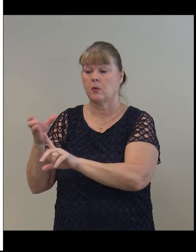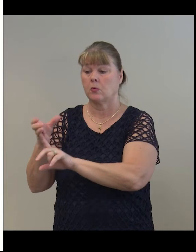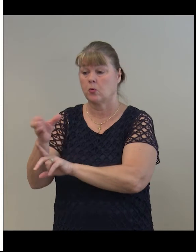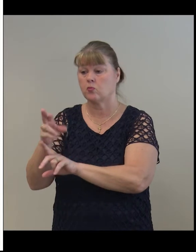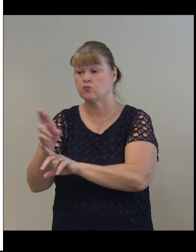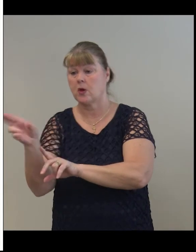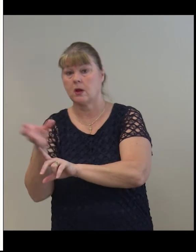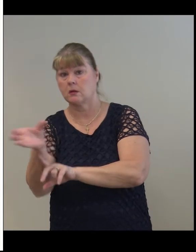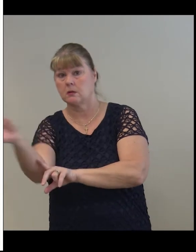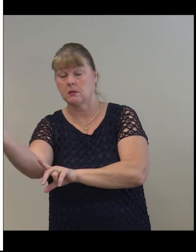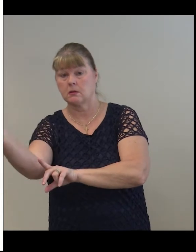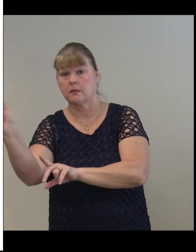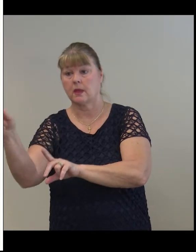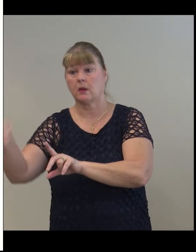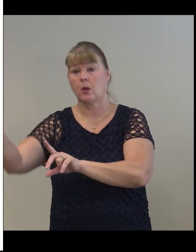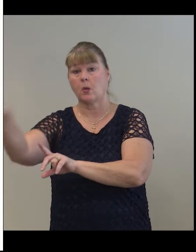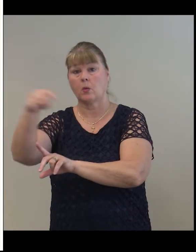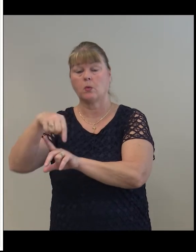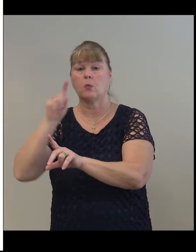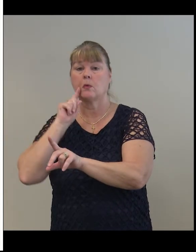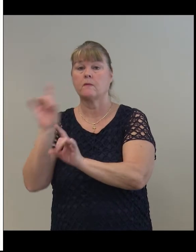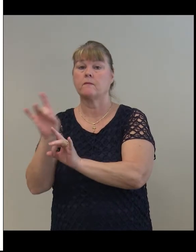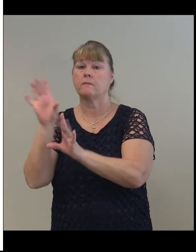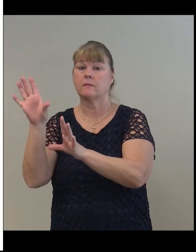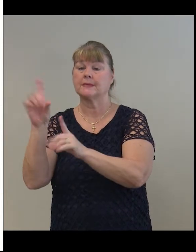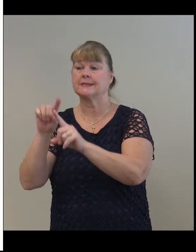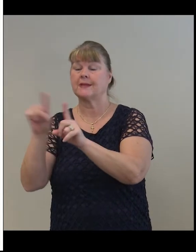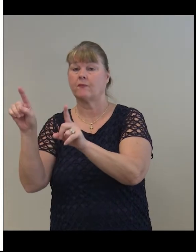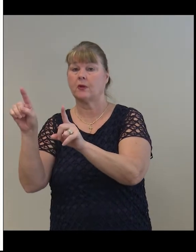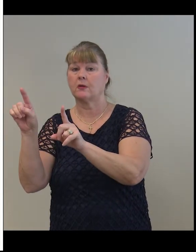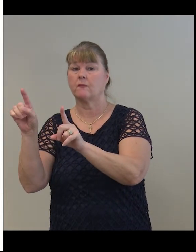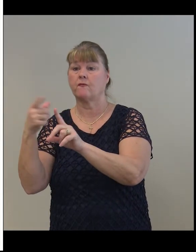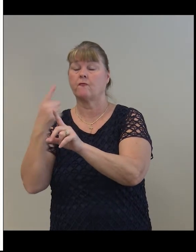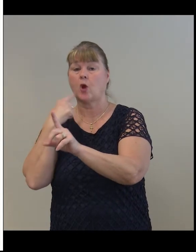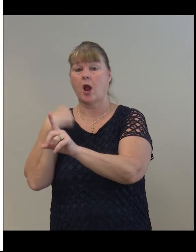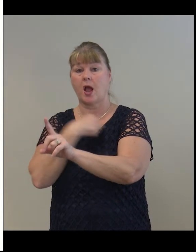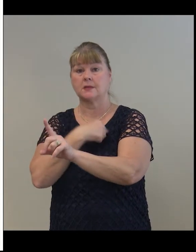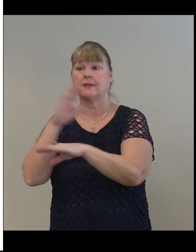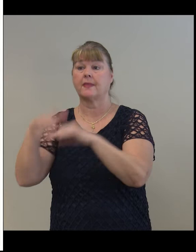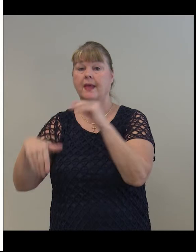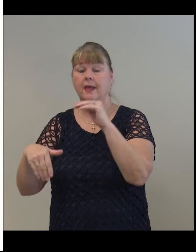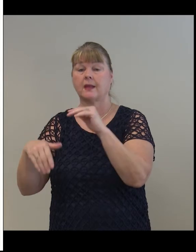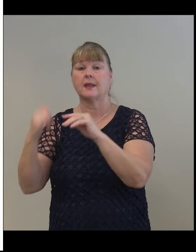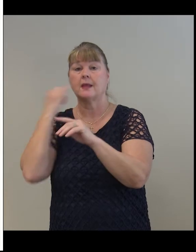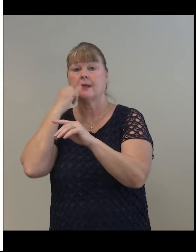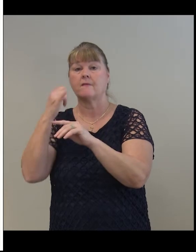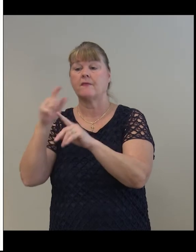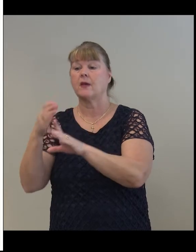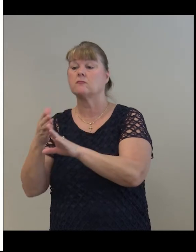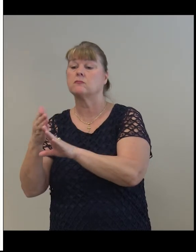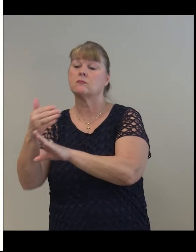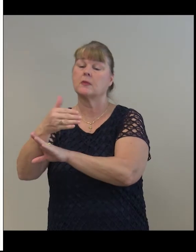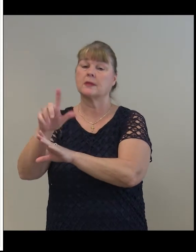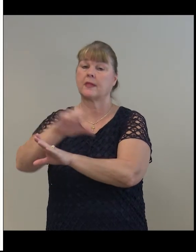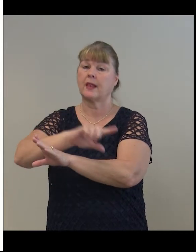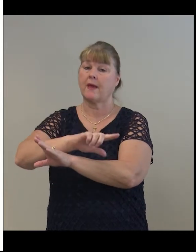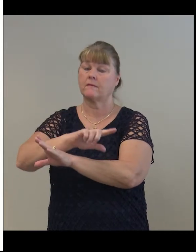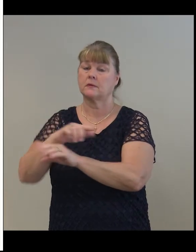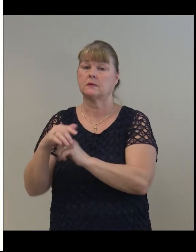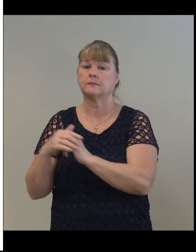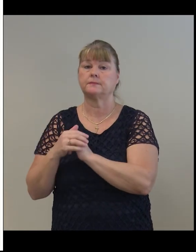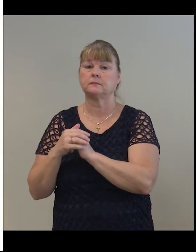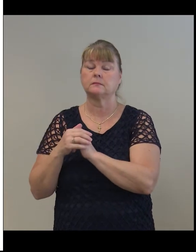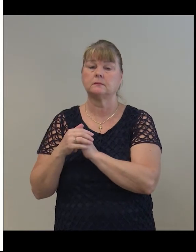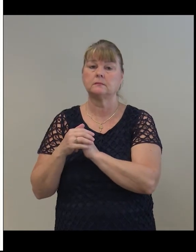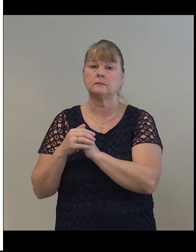all the way to the right side of that cone, that's going to be a very different storm for us than if that track were to go all the